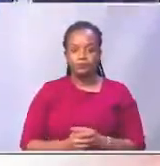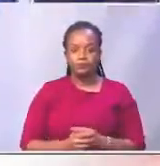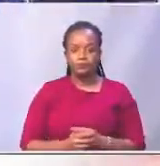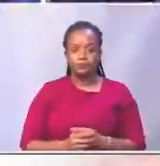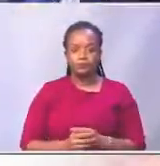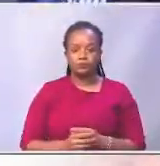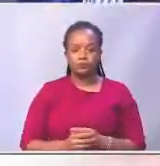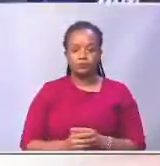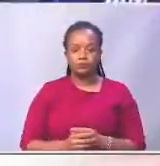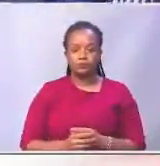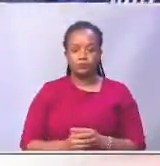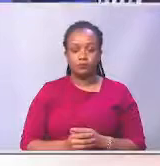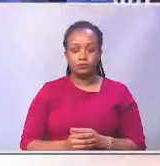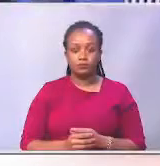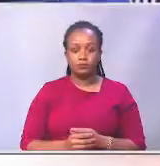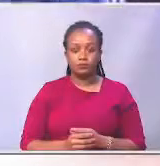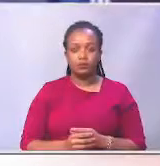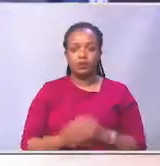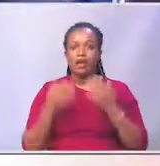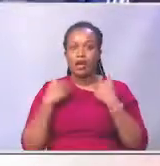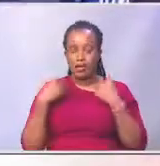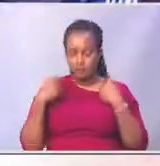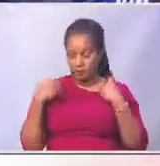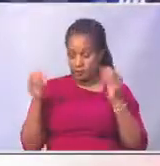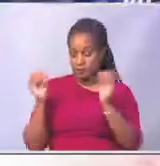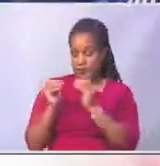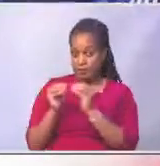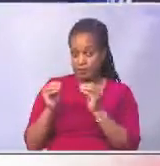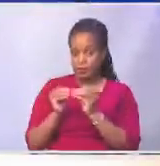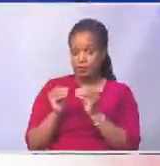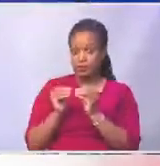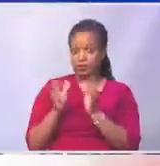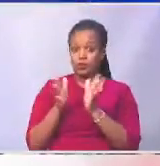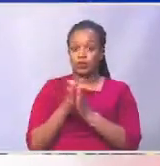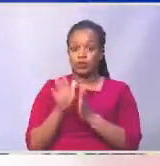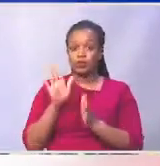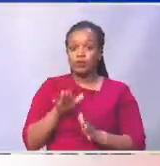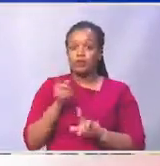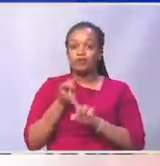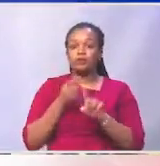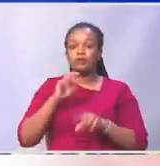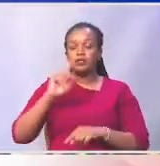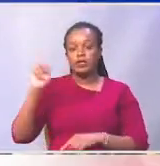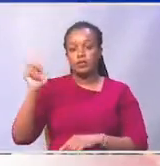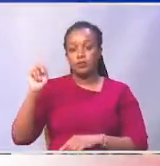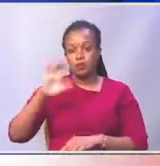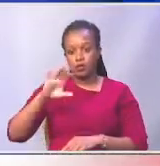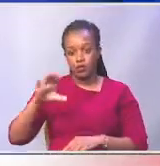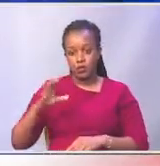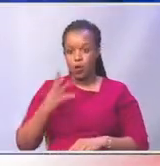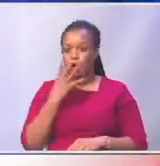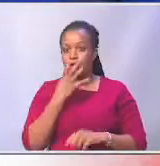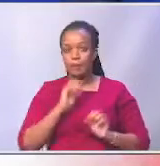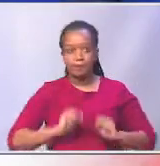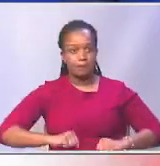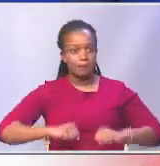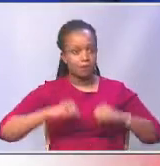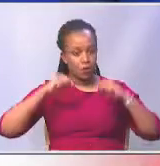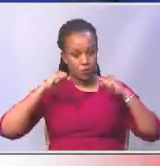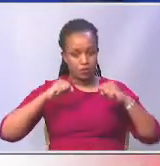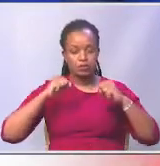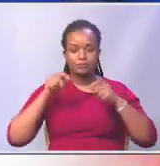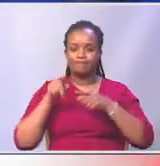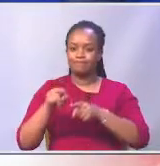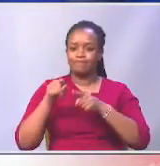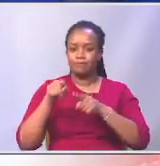In a date with Nairobi leaders and women from Nairobi County, ODM boss Raila Odinga took a swipe at Deputy